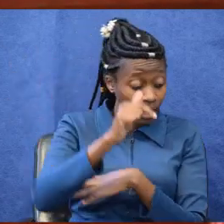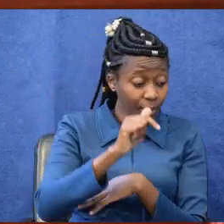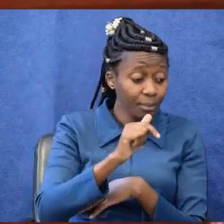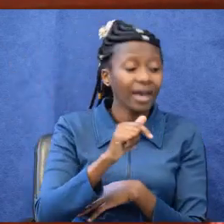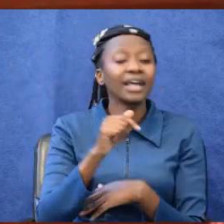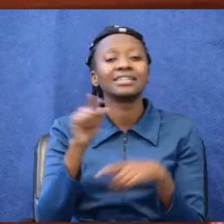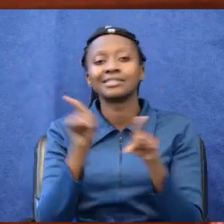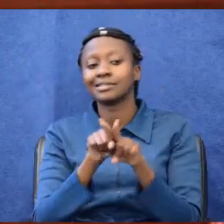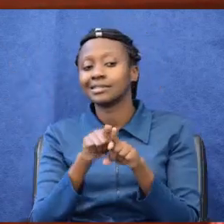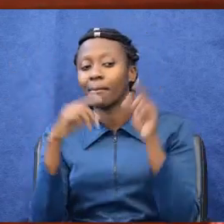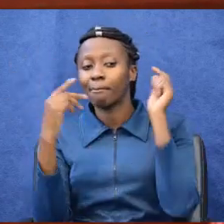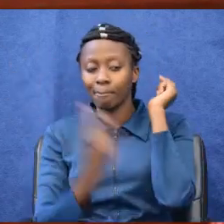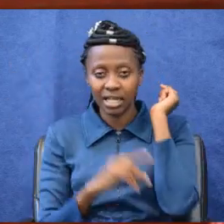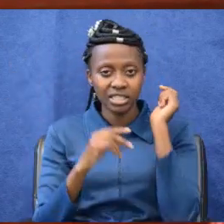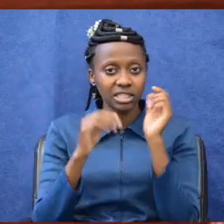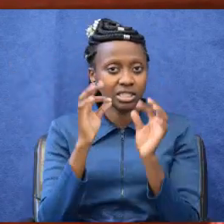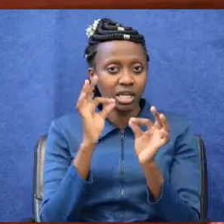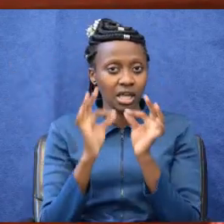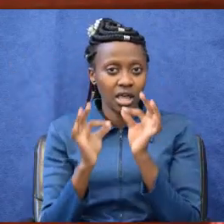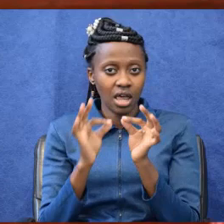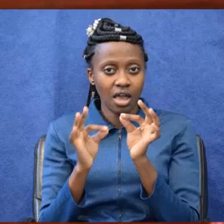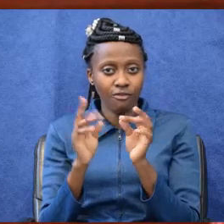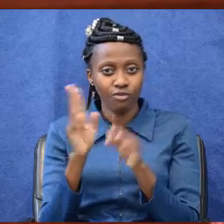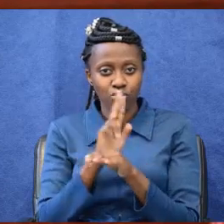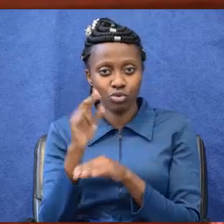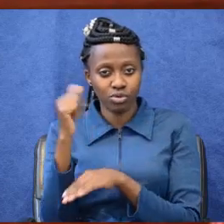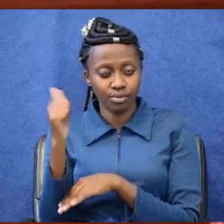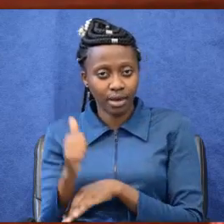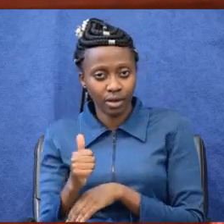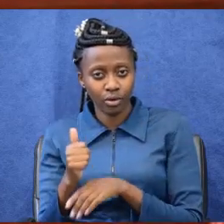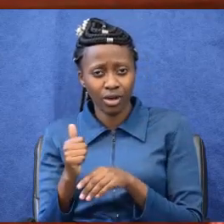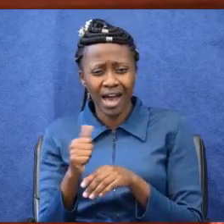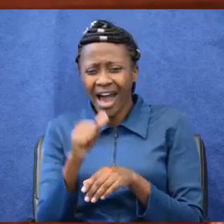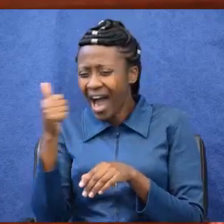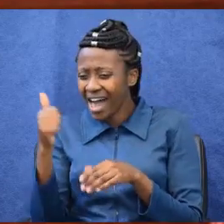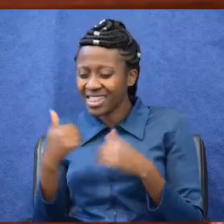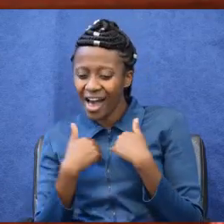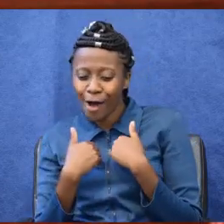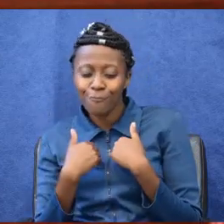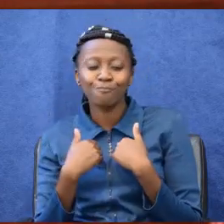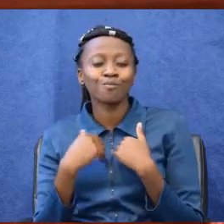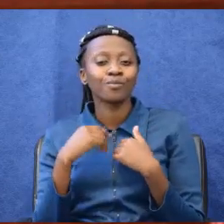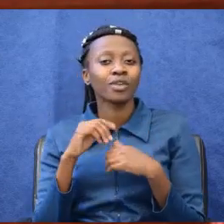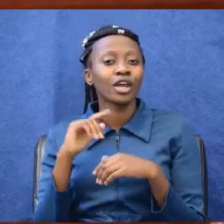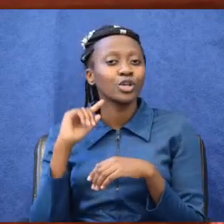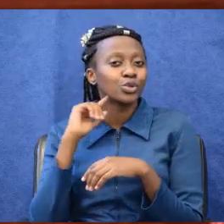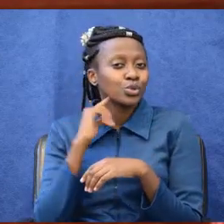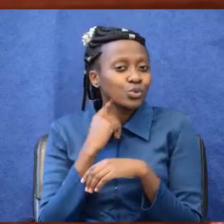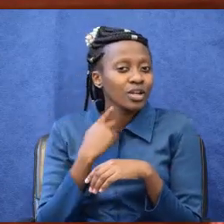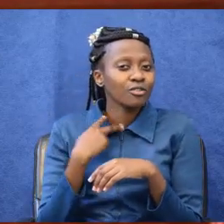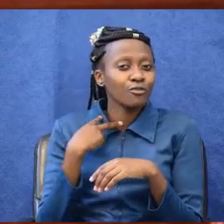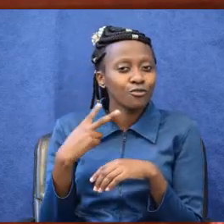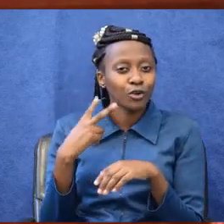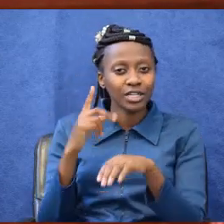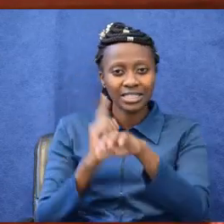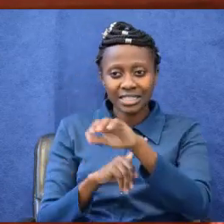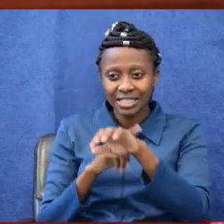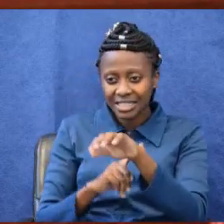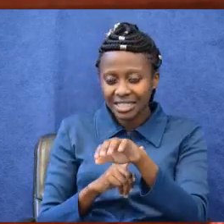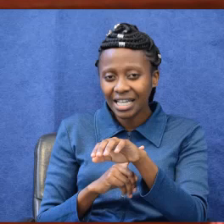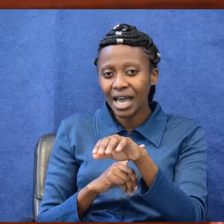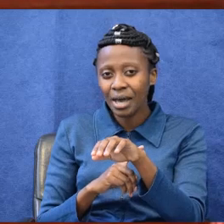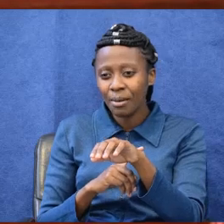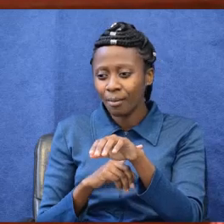people who are given soft talking, soft voices. When they come and find you